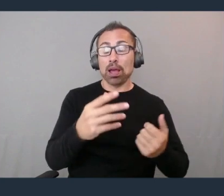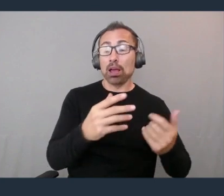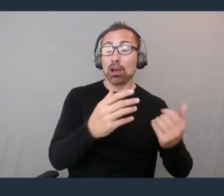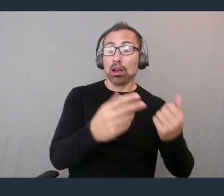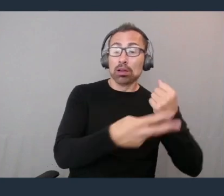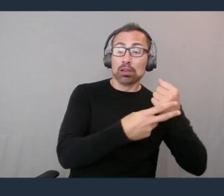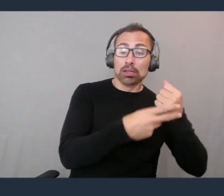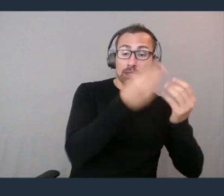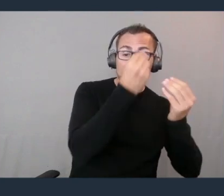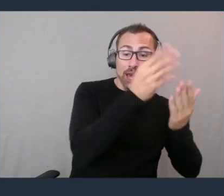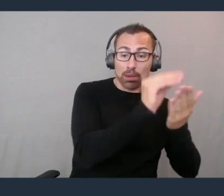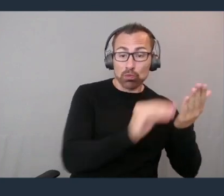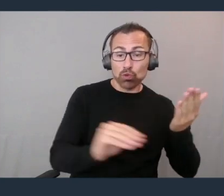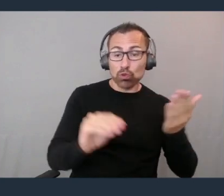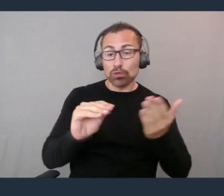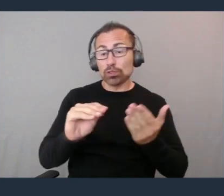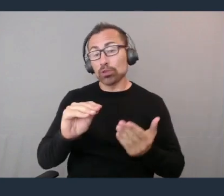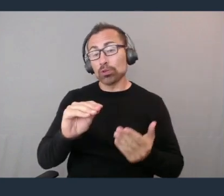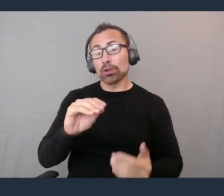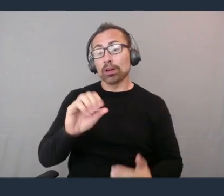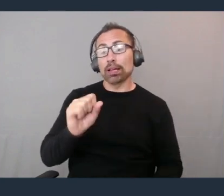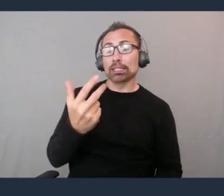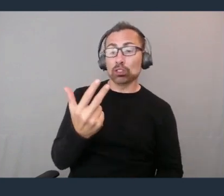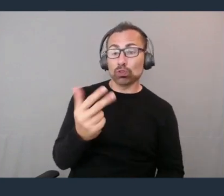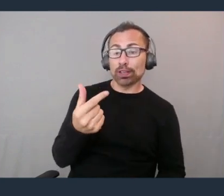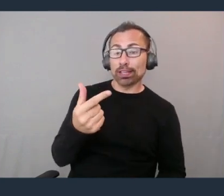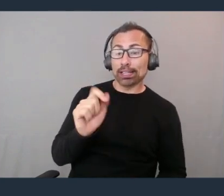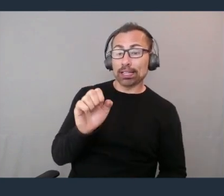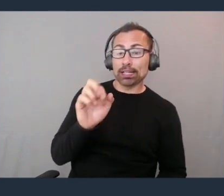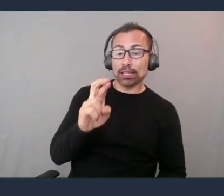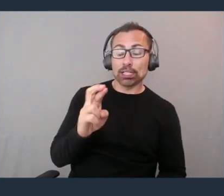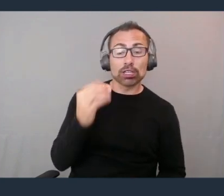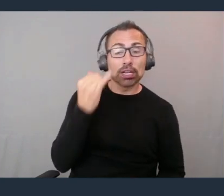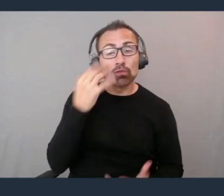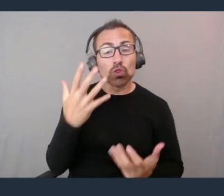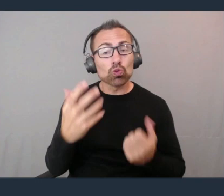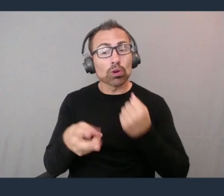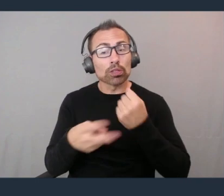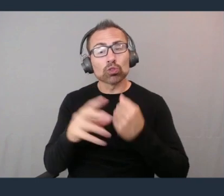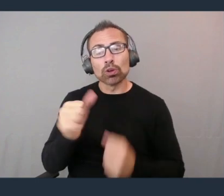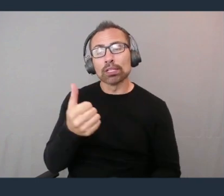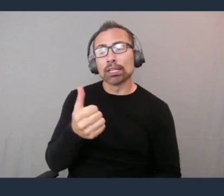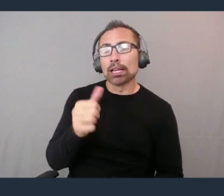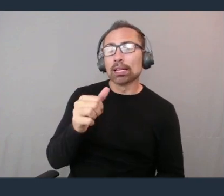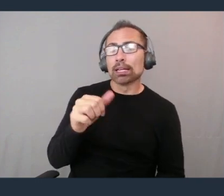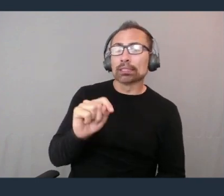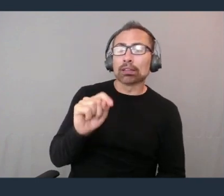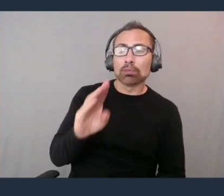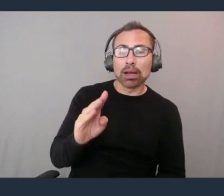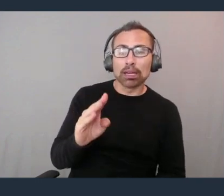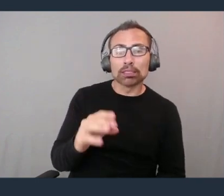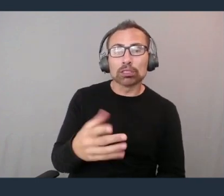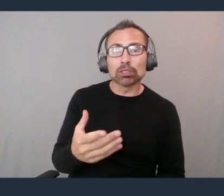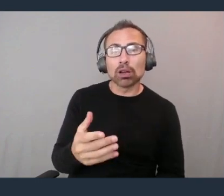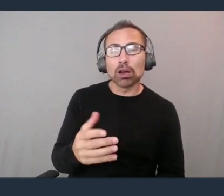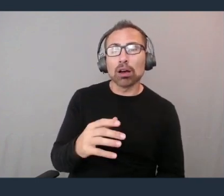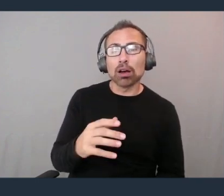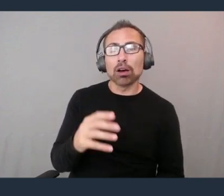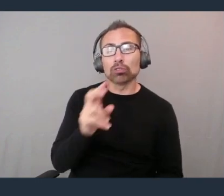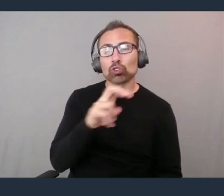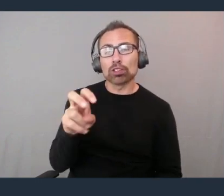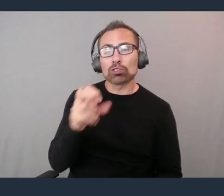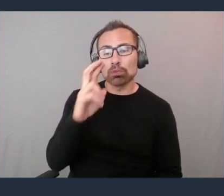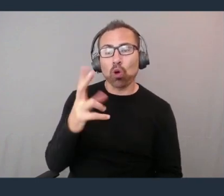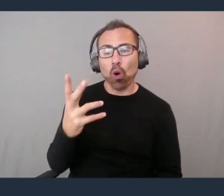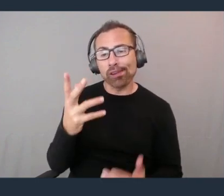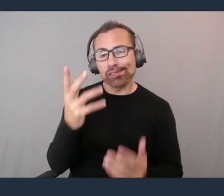S3 Glacier. Let's say you want to store about 10 petabytes of transcripts or customer interaction data for training